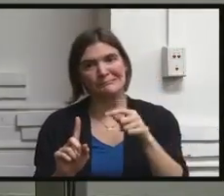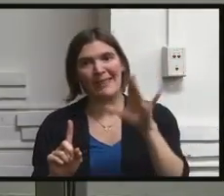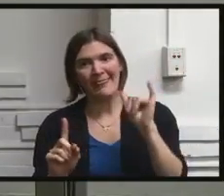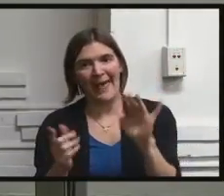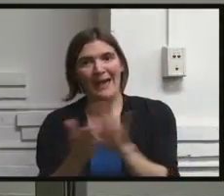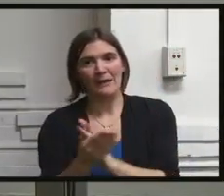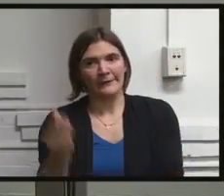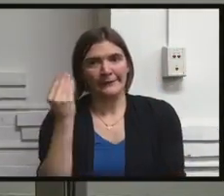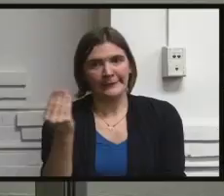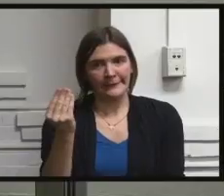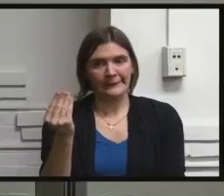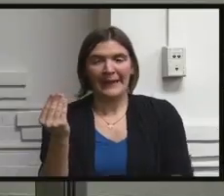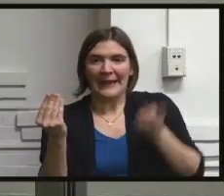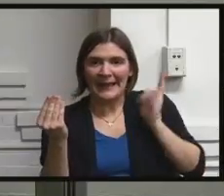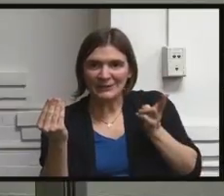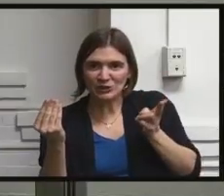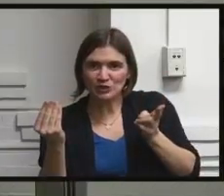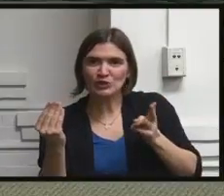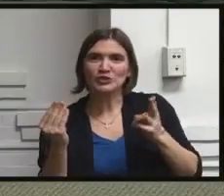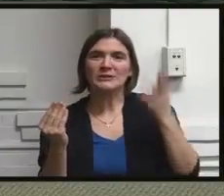document.